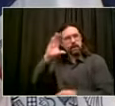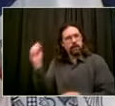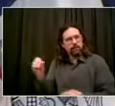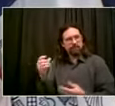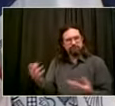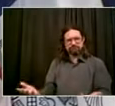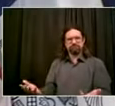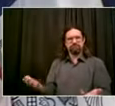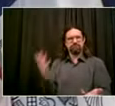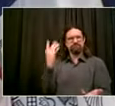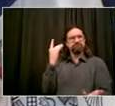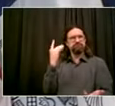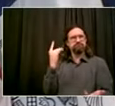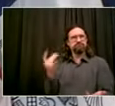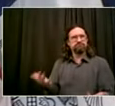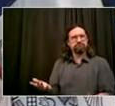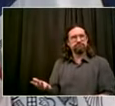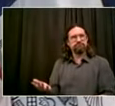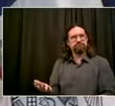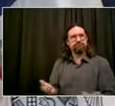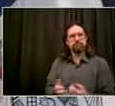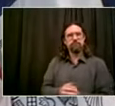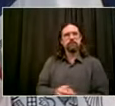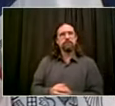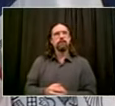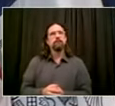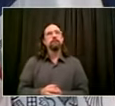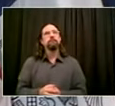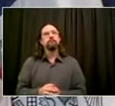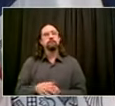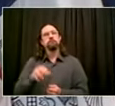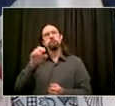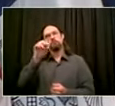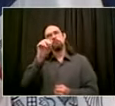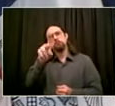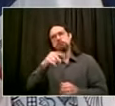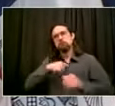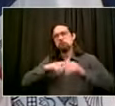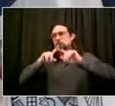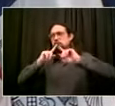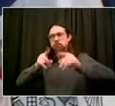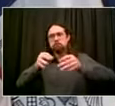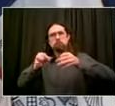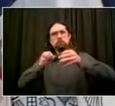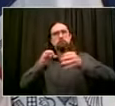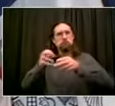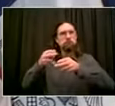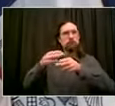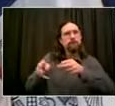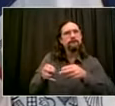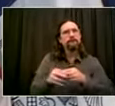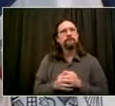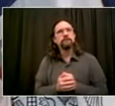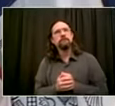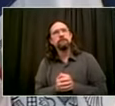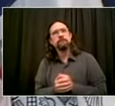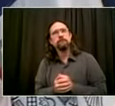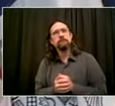When we had, that was the first experience we had of saying, how do we have such crucial services in our